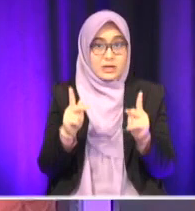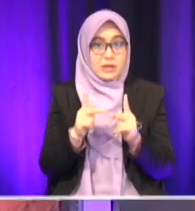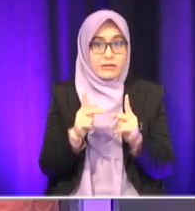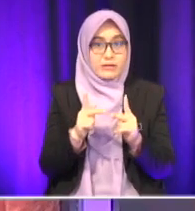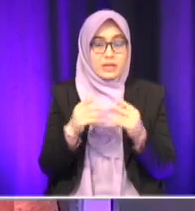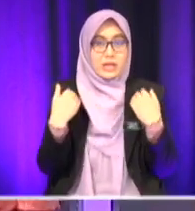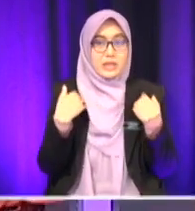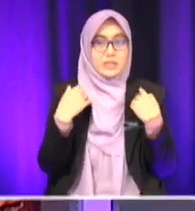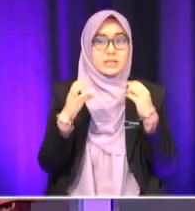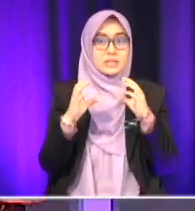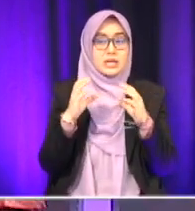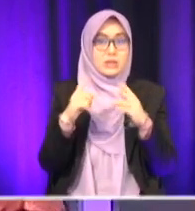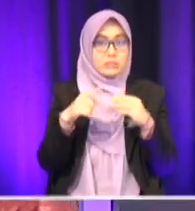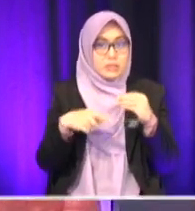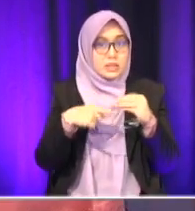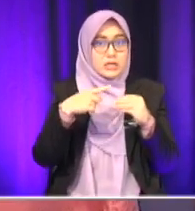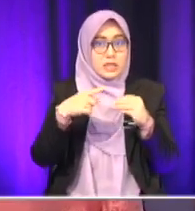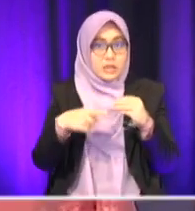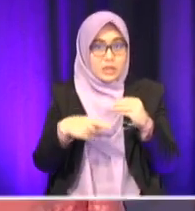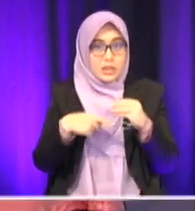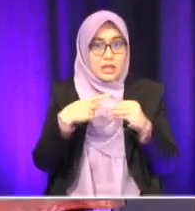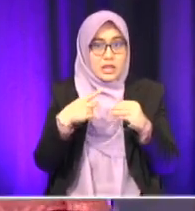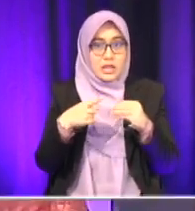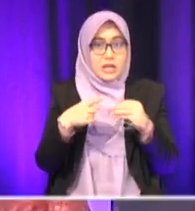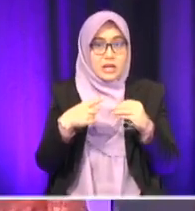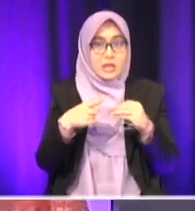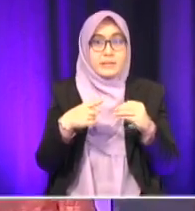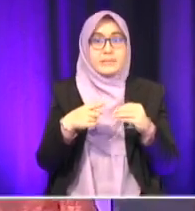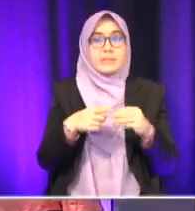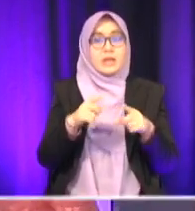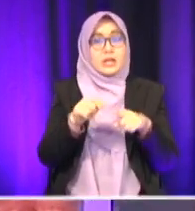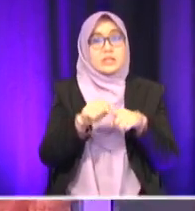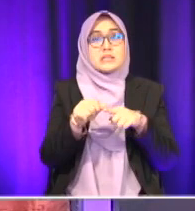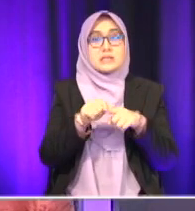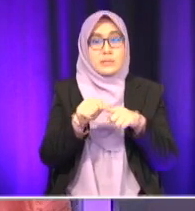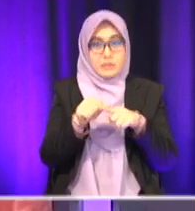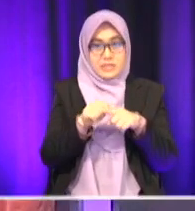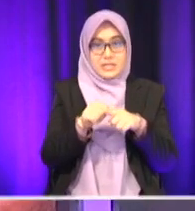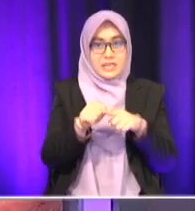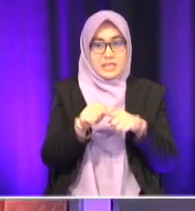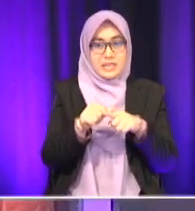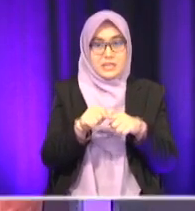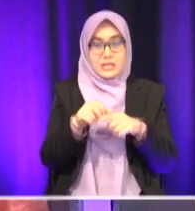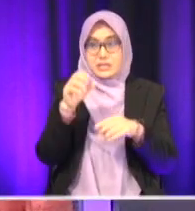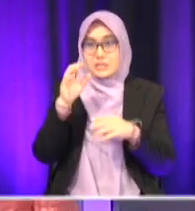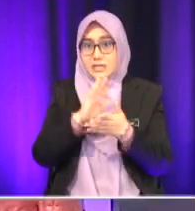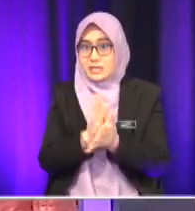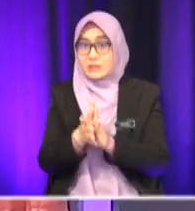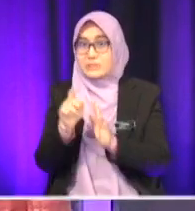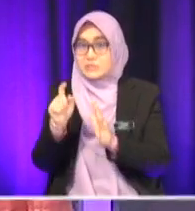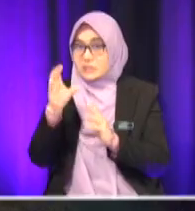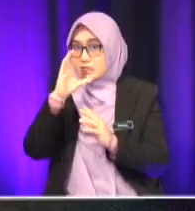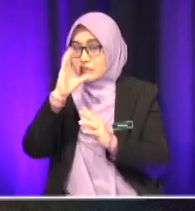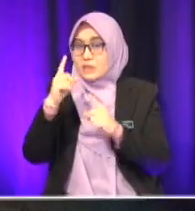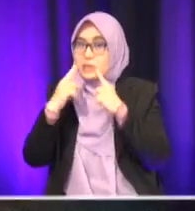is the most possible option for number 28. Okay, and this one. All right.